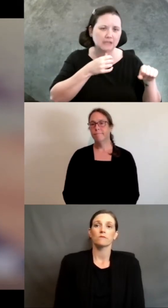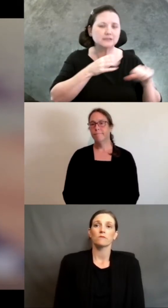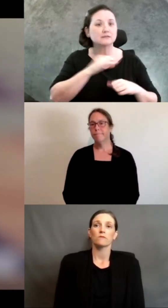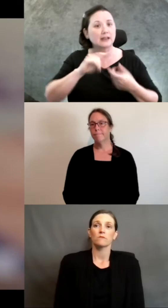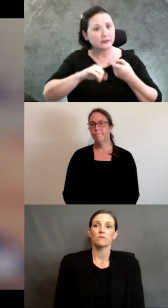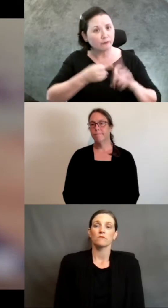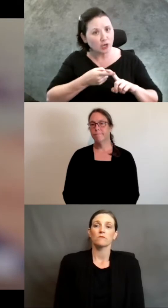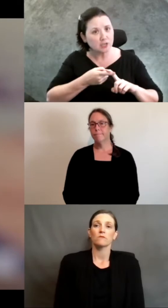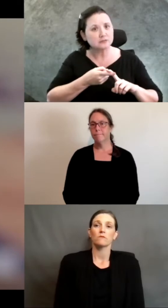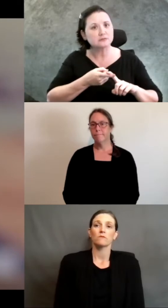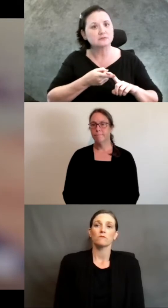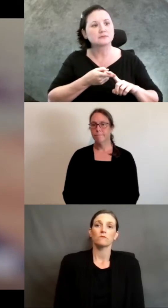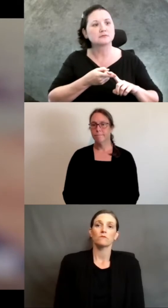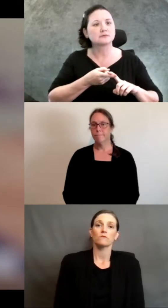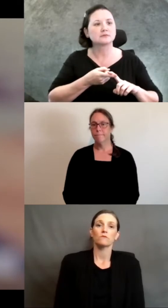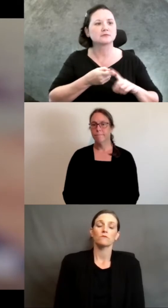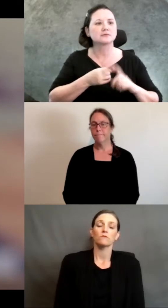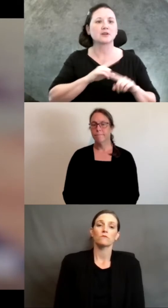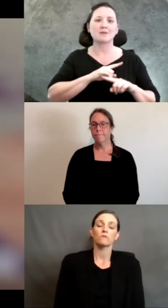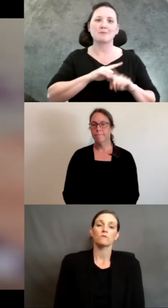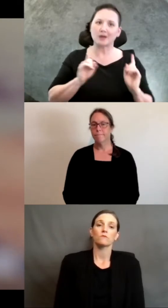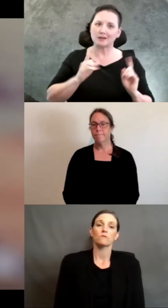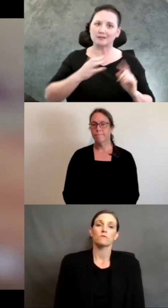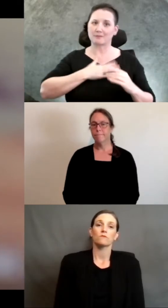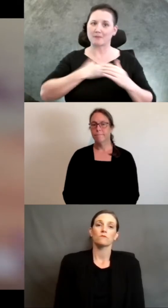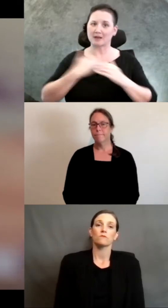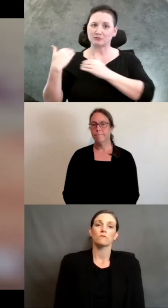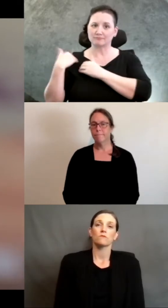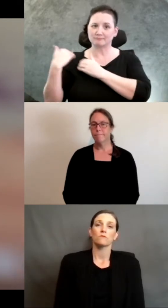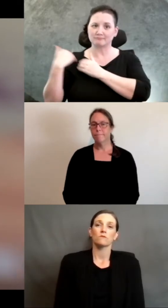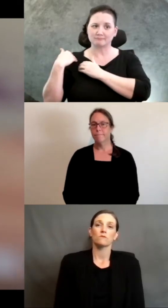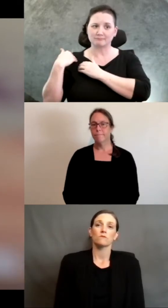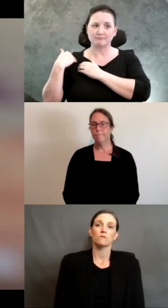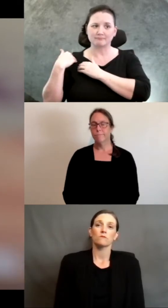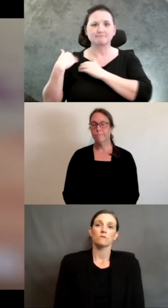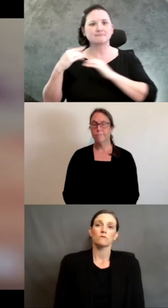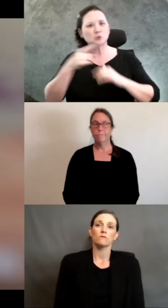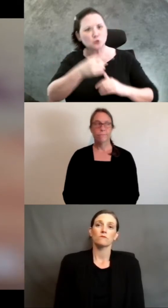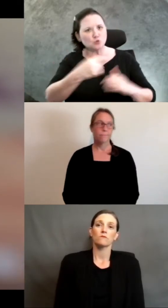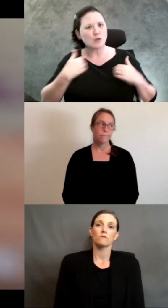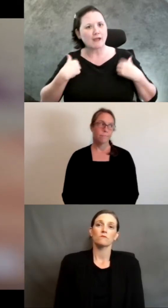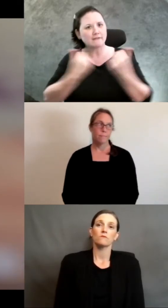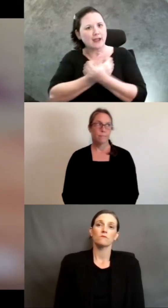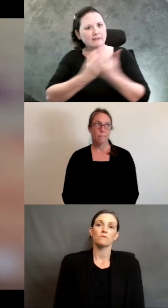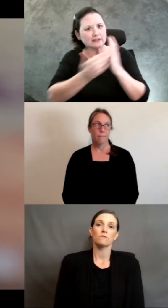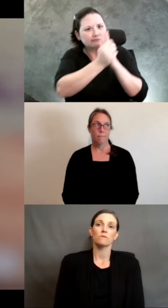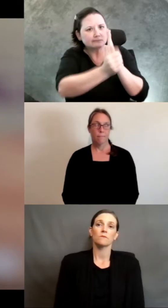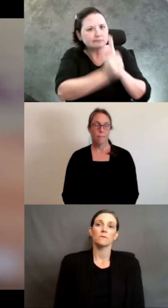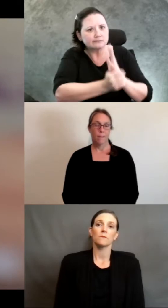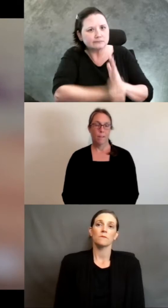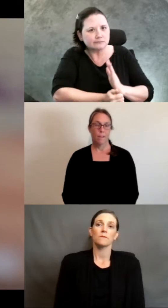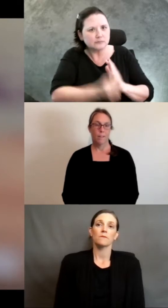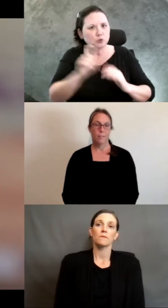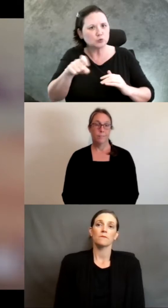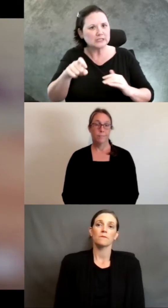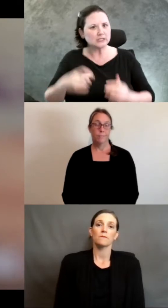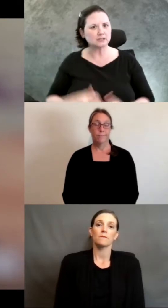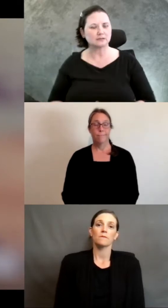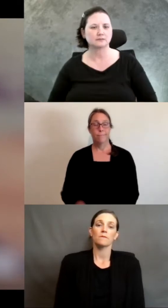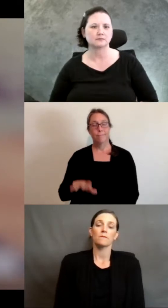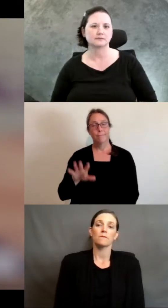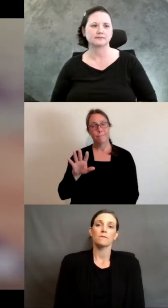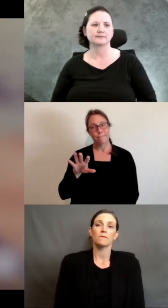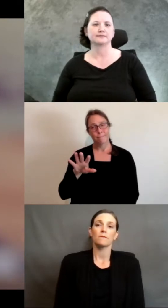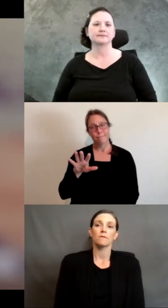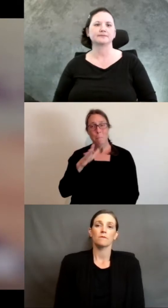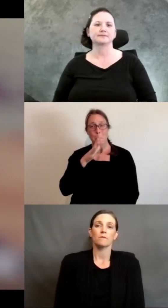friend. But it's also my job to make sure you have the skills you need. Mom, just listen to